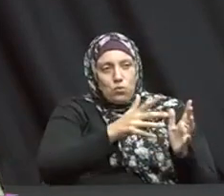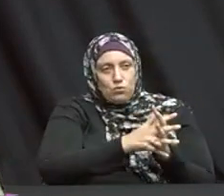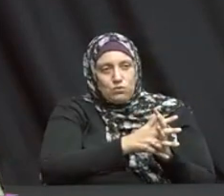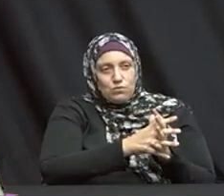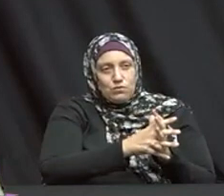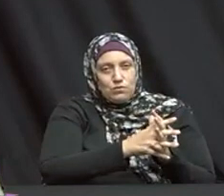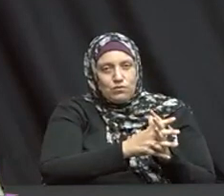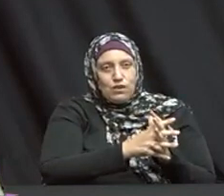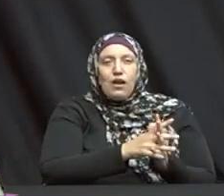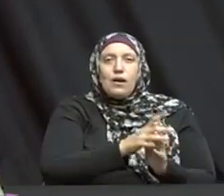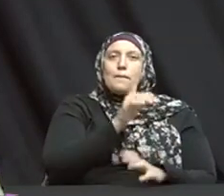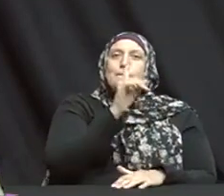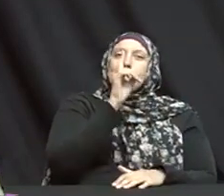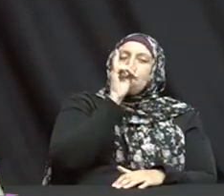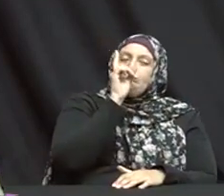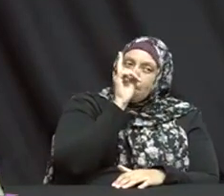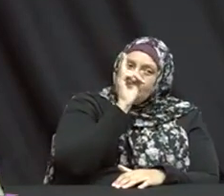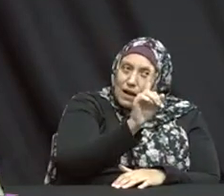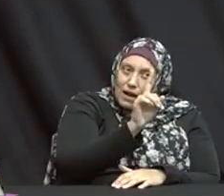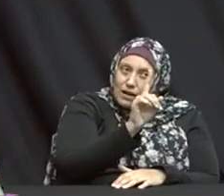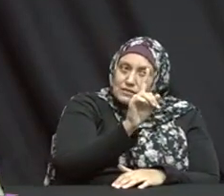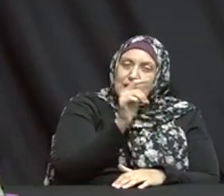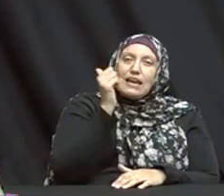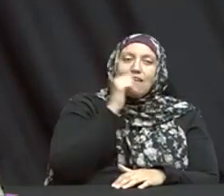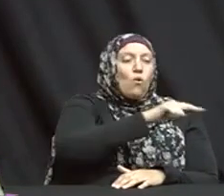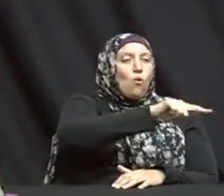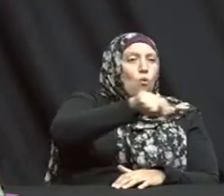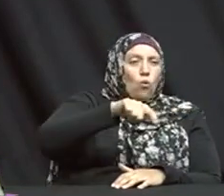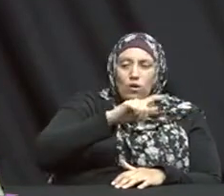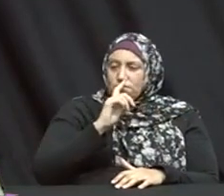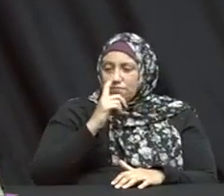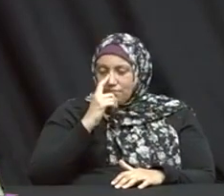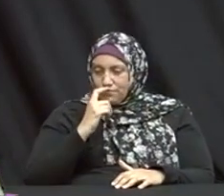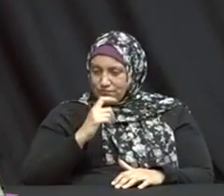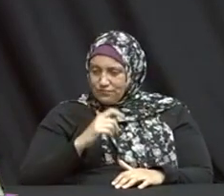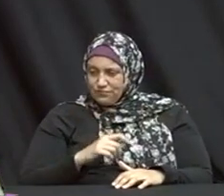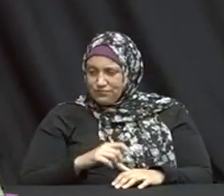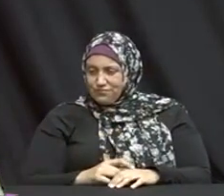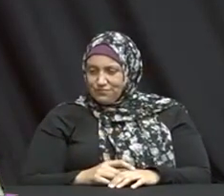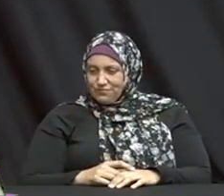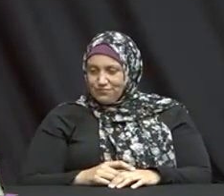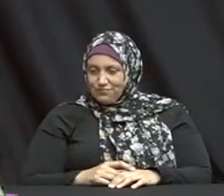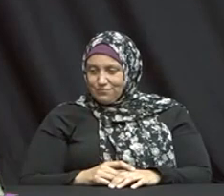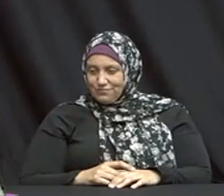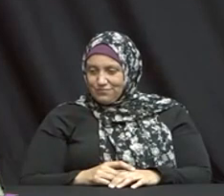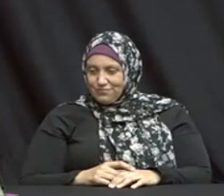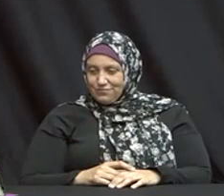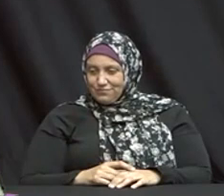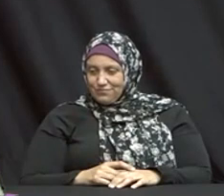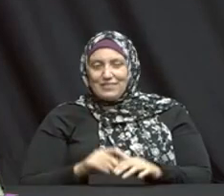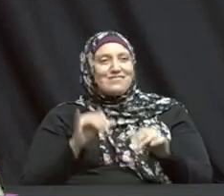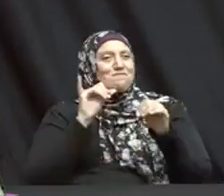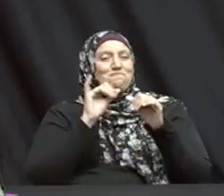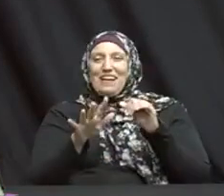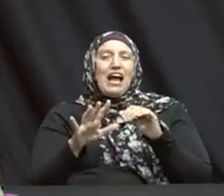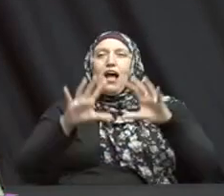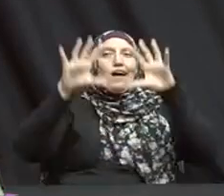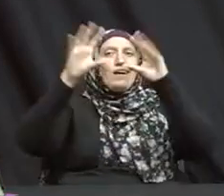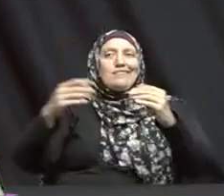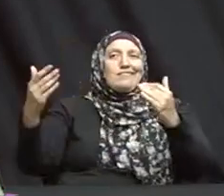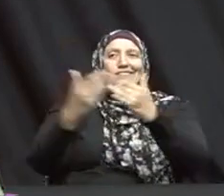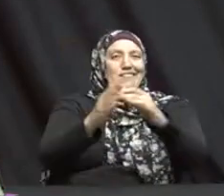all different and Islam acknowledges that. Hassan, Sheikh, that is a brilliant and very to the point answer, and